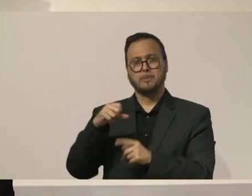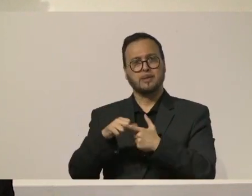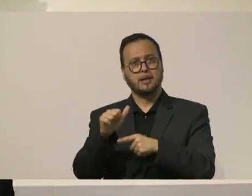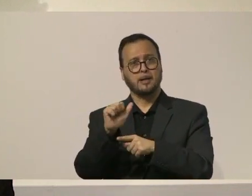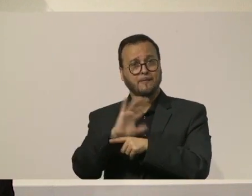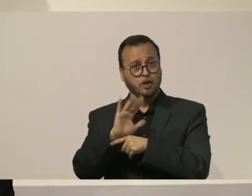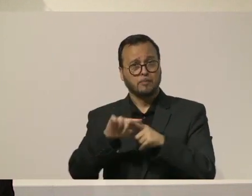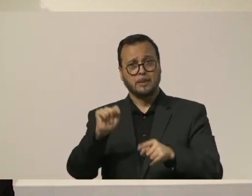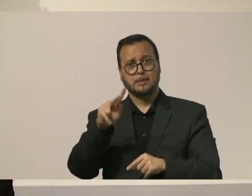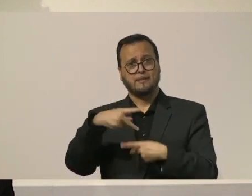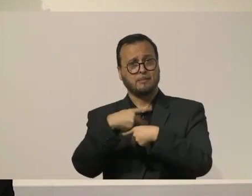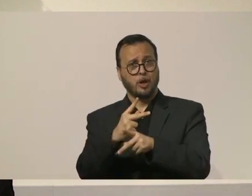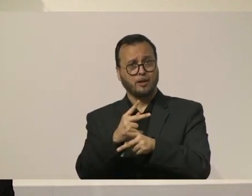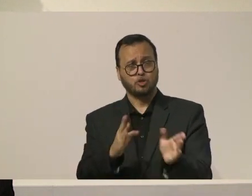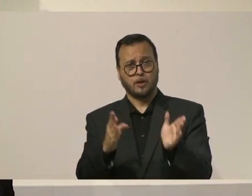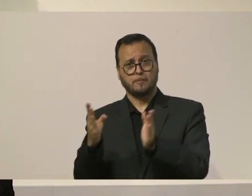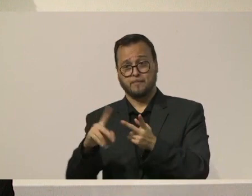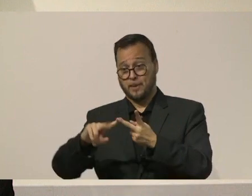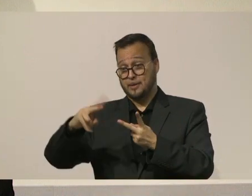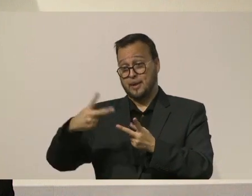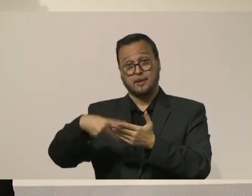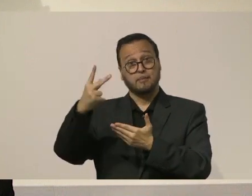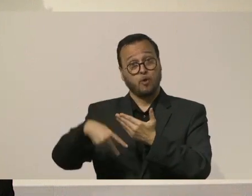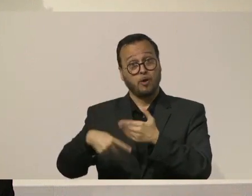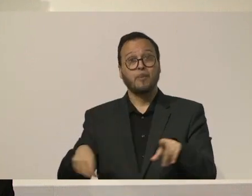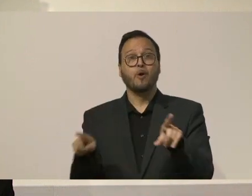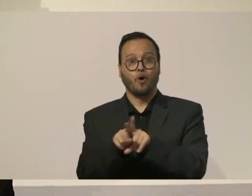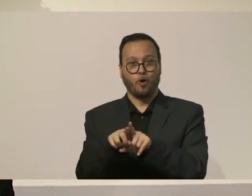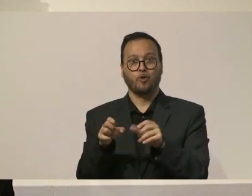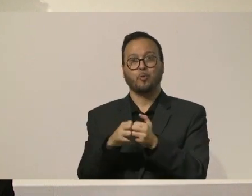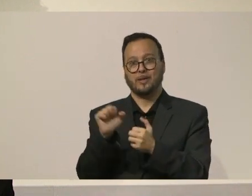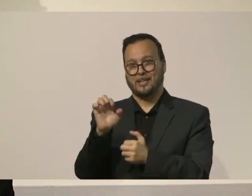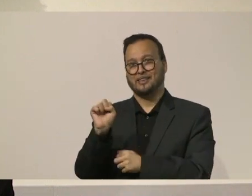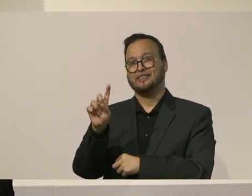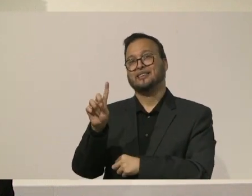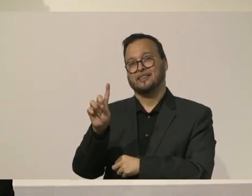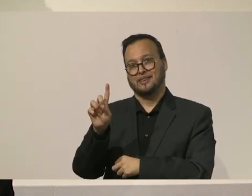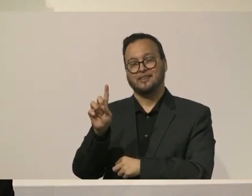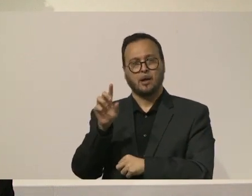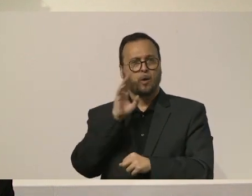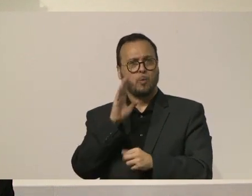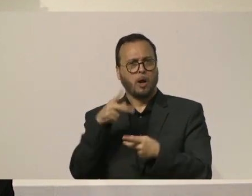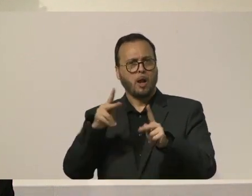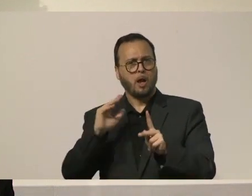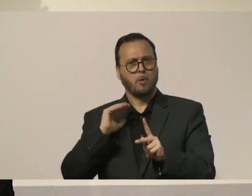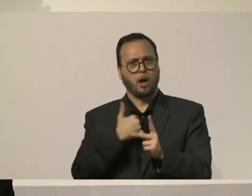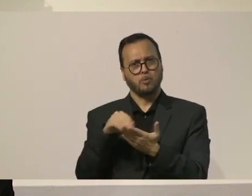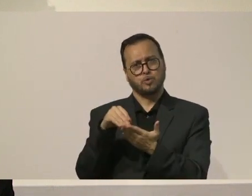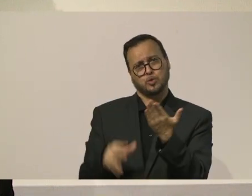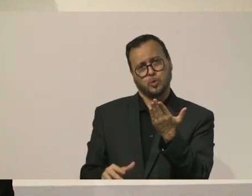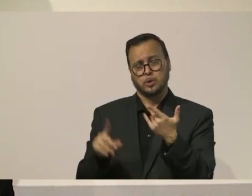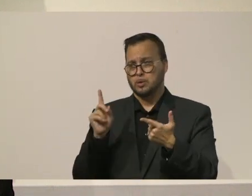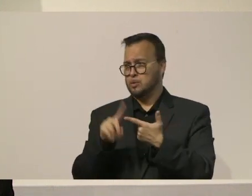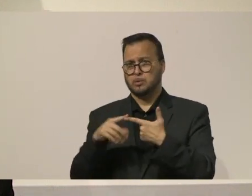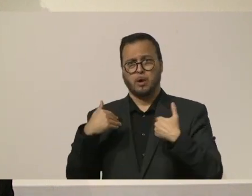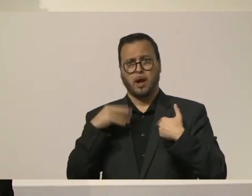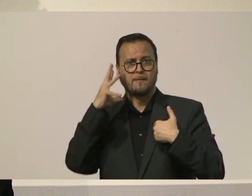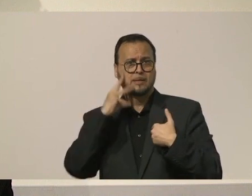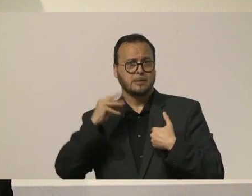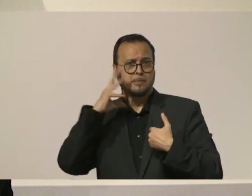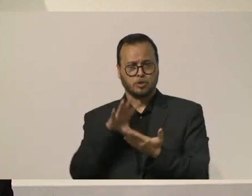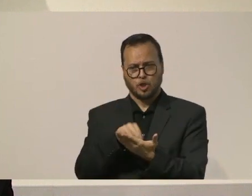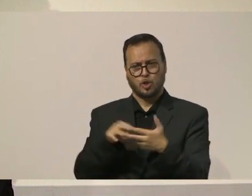production. The second program, also with ESD, will allow our students to have experiential